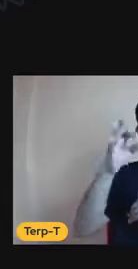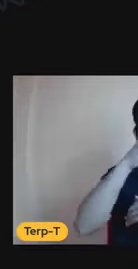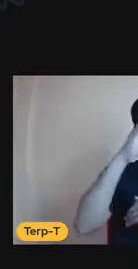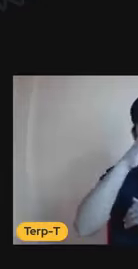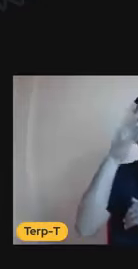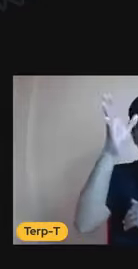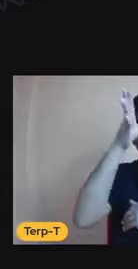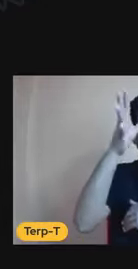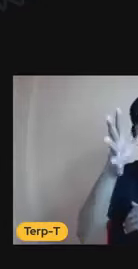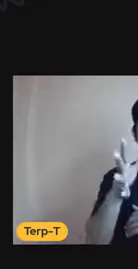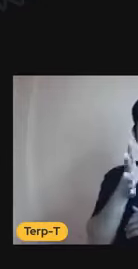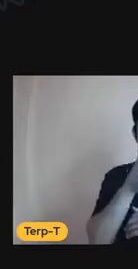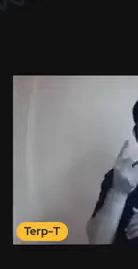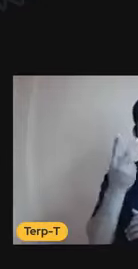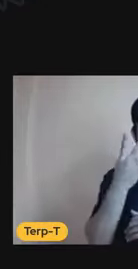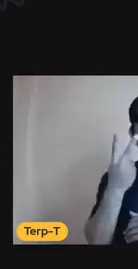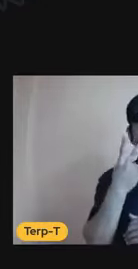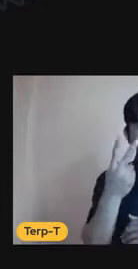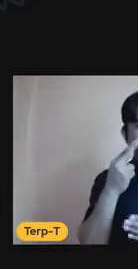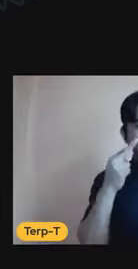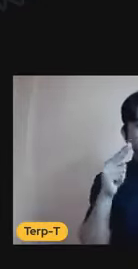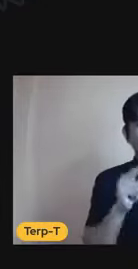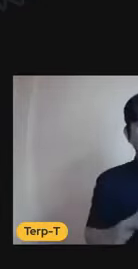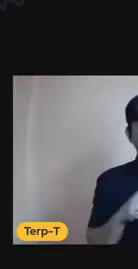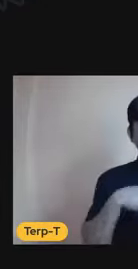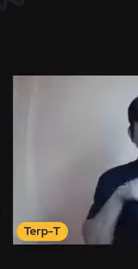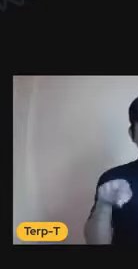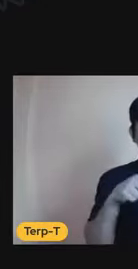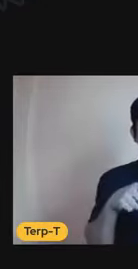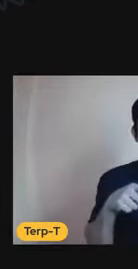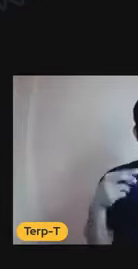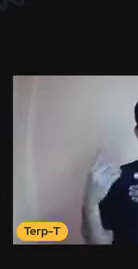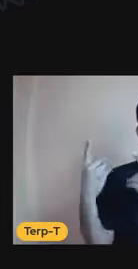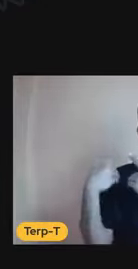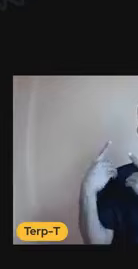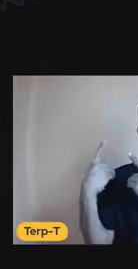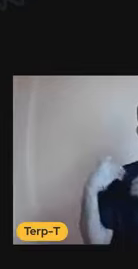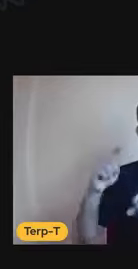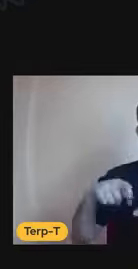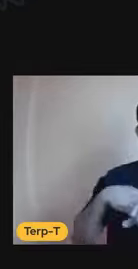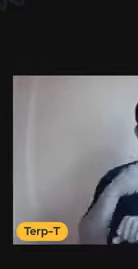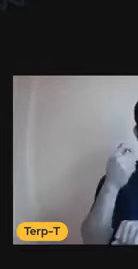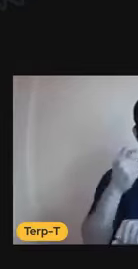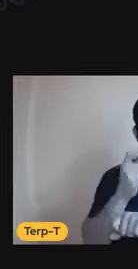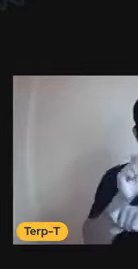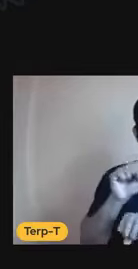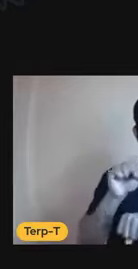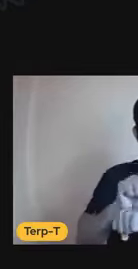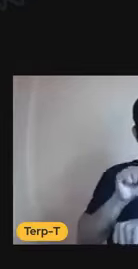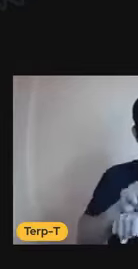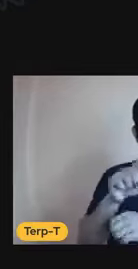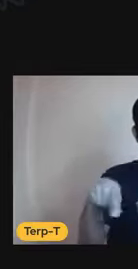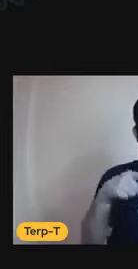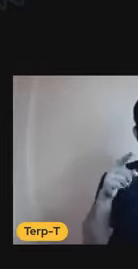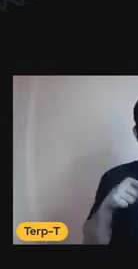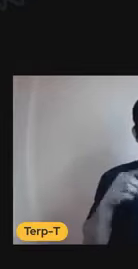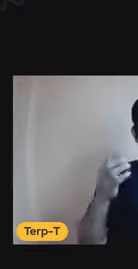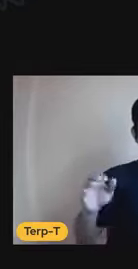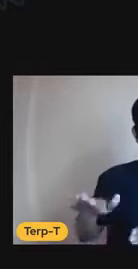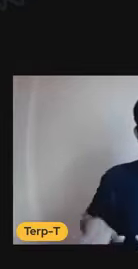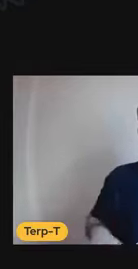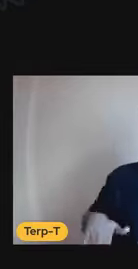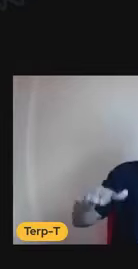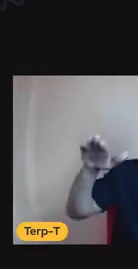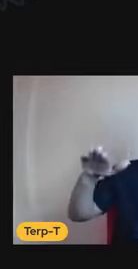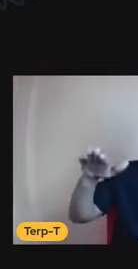also recognize our duty and our task, and that we have a moral obligation to raise empowered